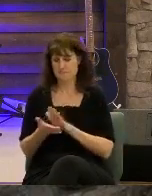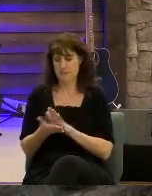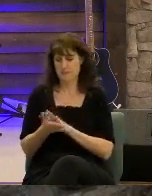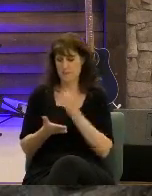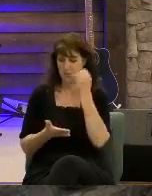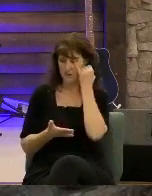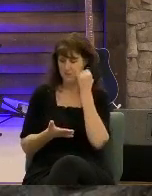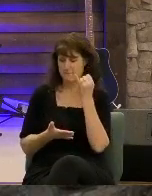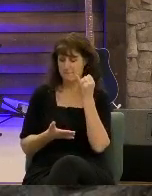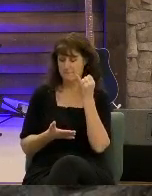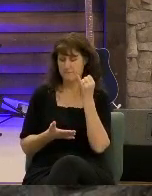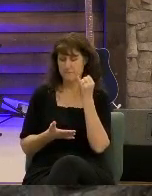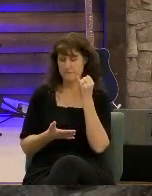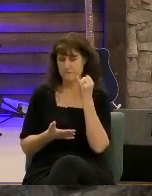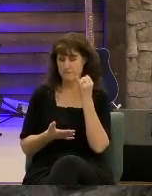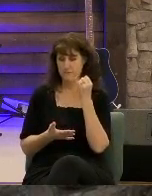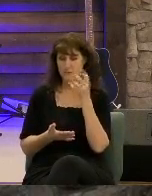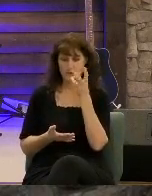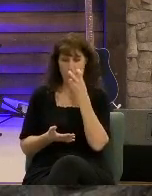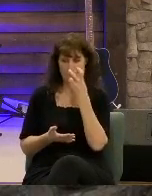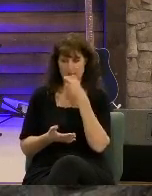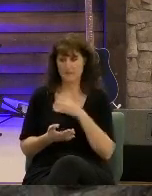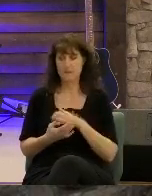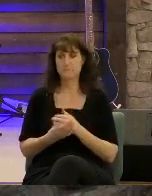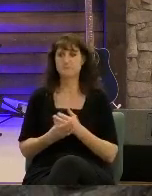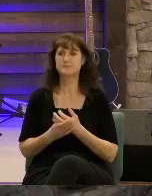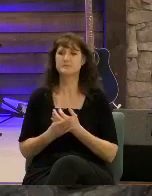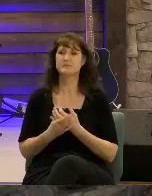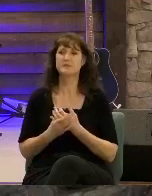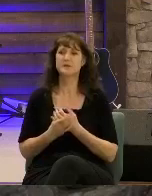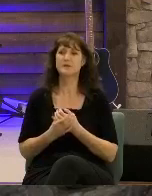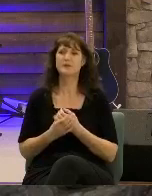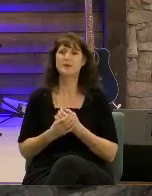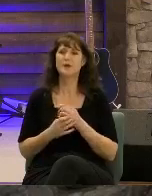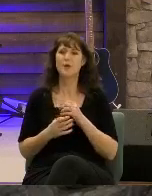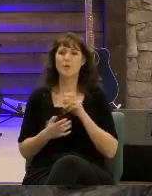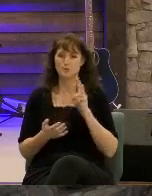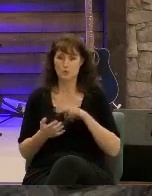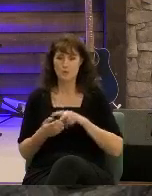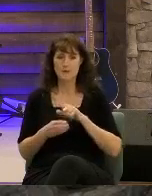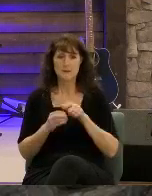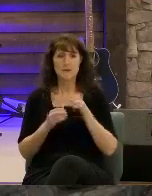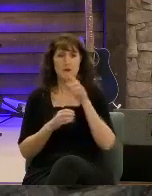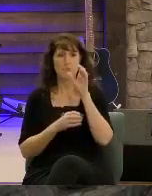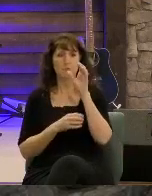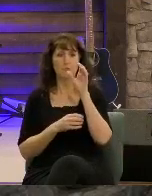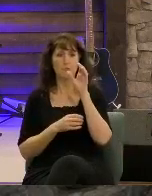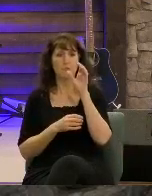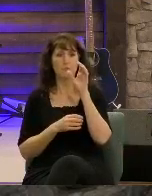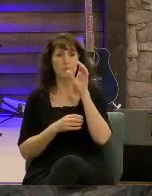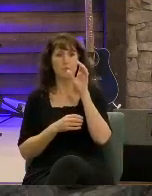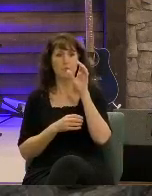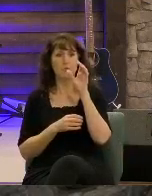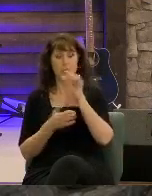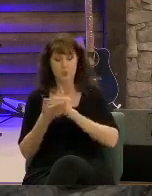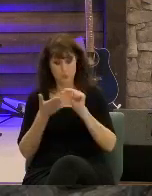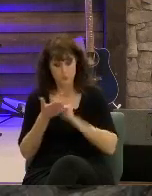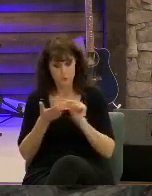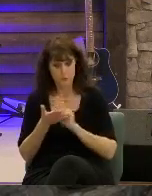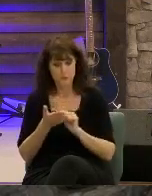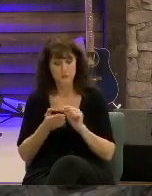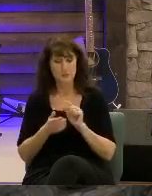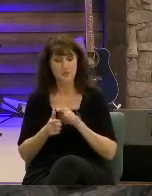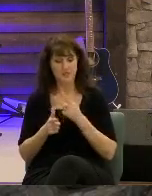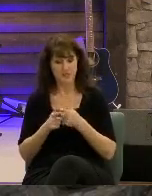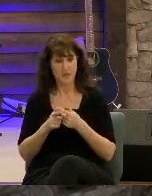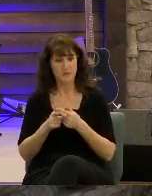ink on paper. When I believe the Scriptures about the cross and that Jesus died on the cross and paid the penalty for my sins, these words become